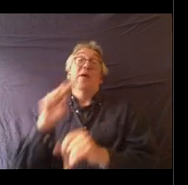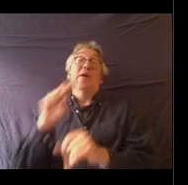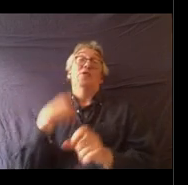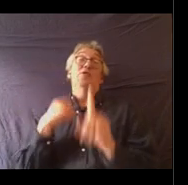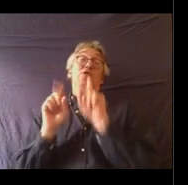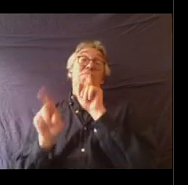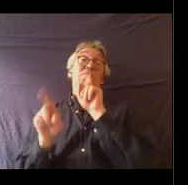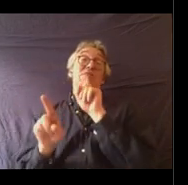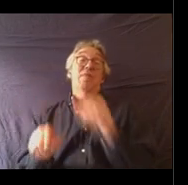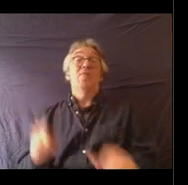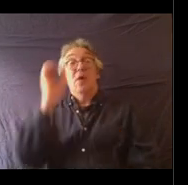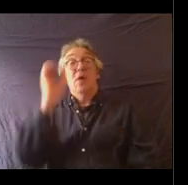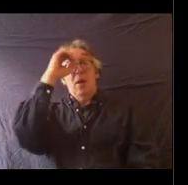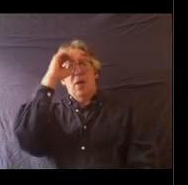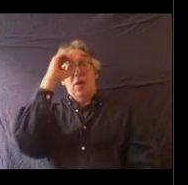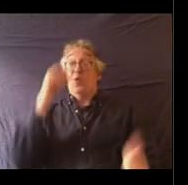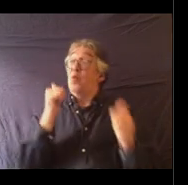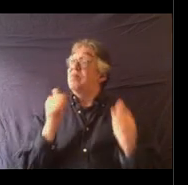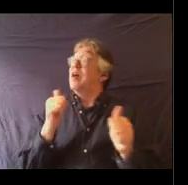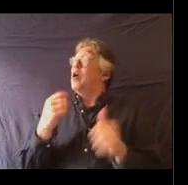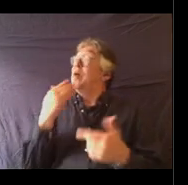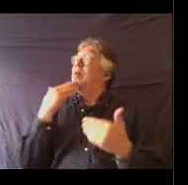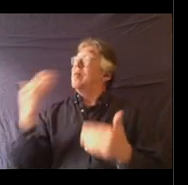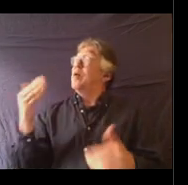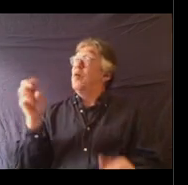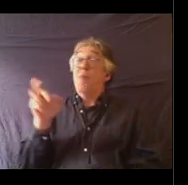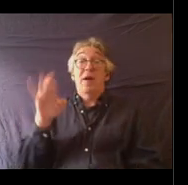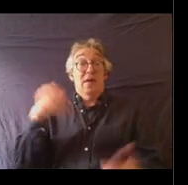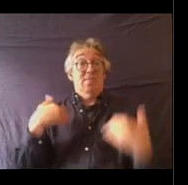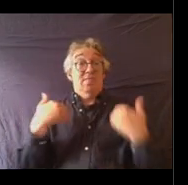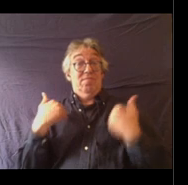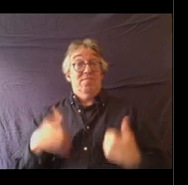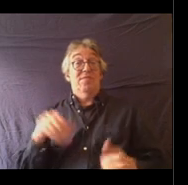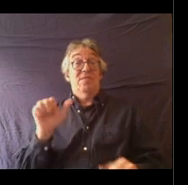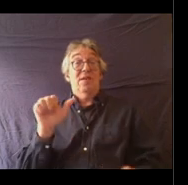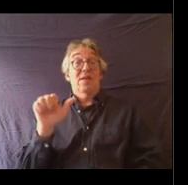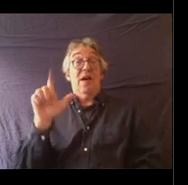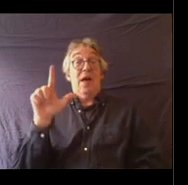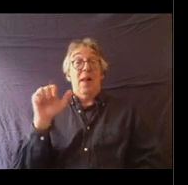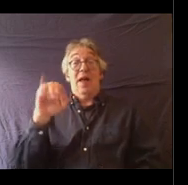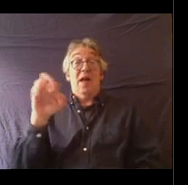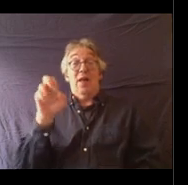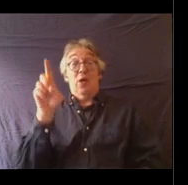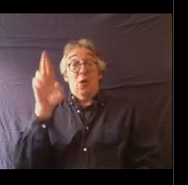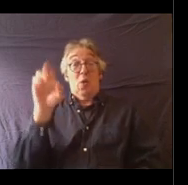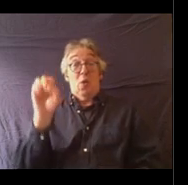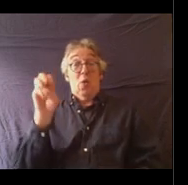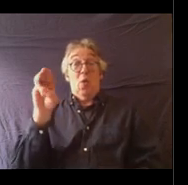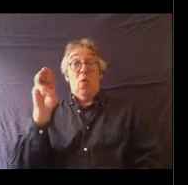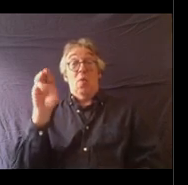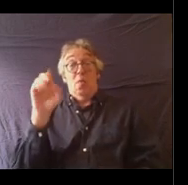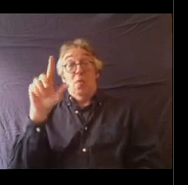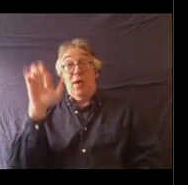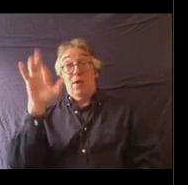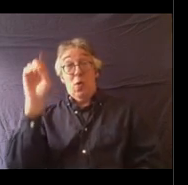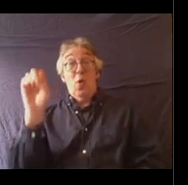Thank you very much, Marie. Well, yes, I'm Alejandro Moledo, also policy coordinator at the European Disability